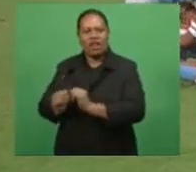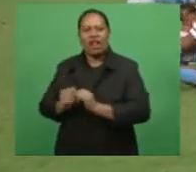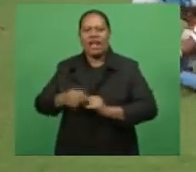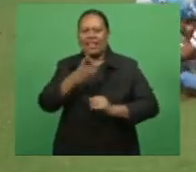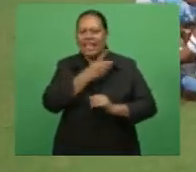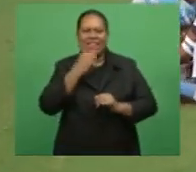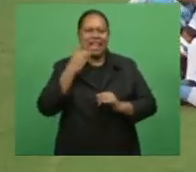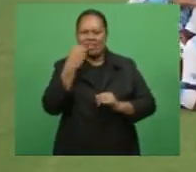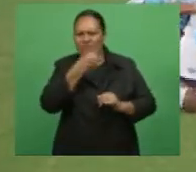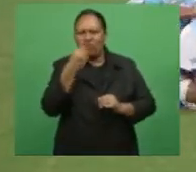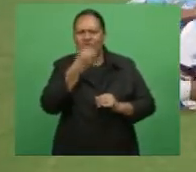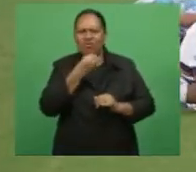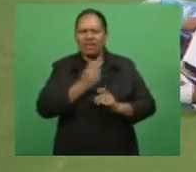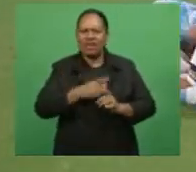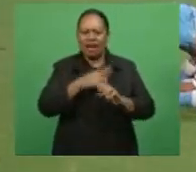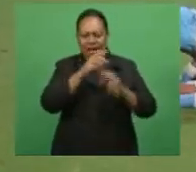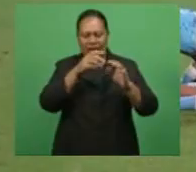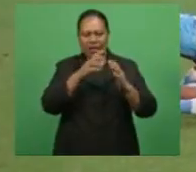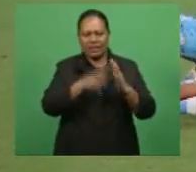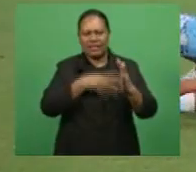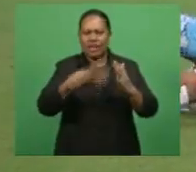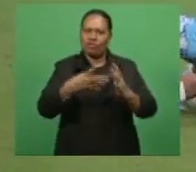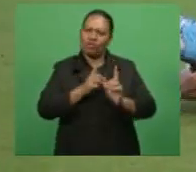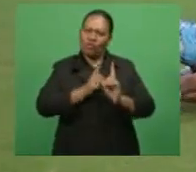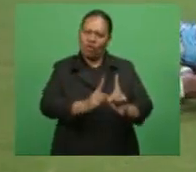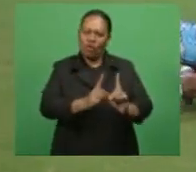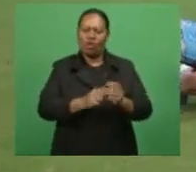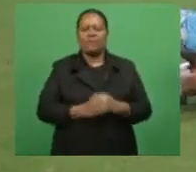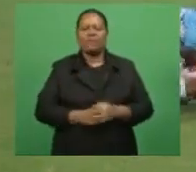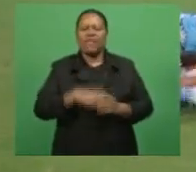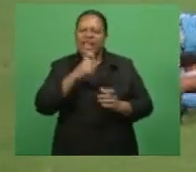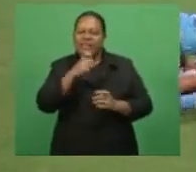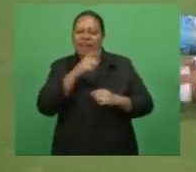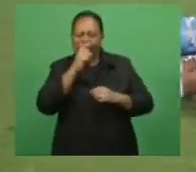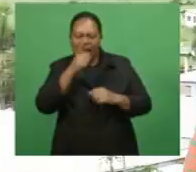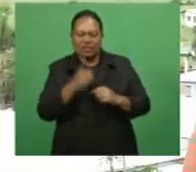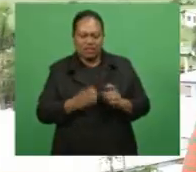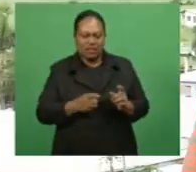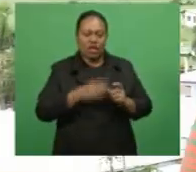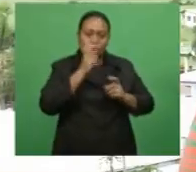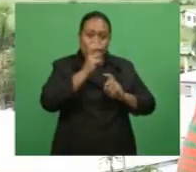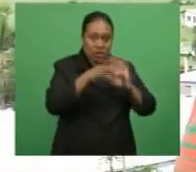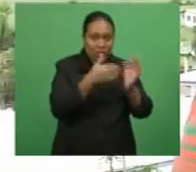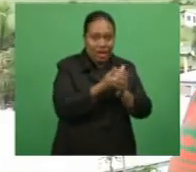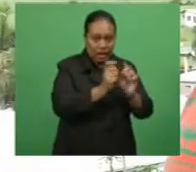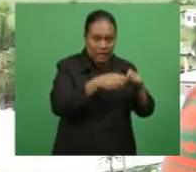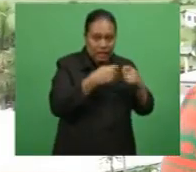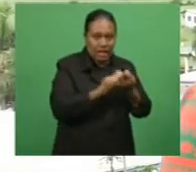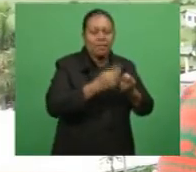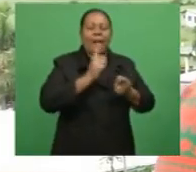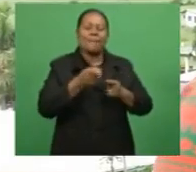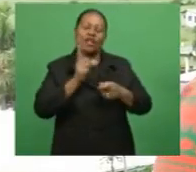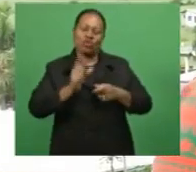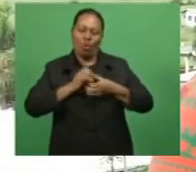program to follow, even though they're not able to train as a squad together, but they do their